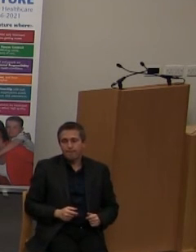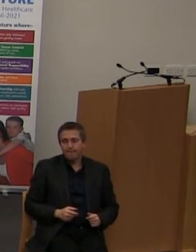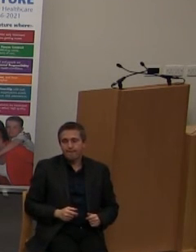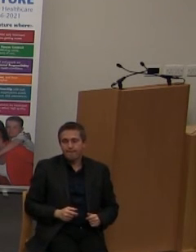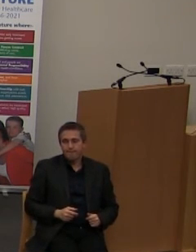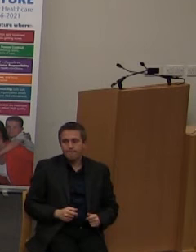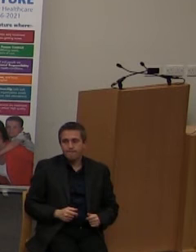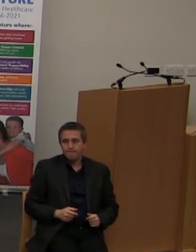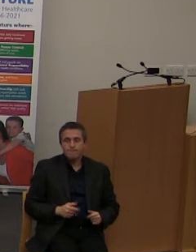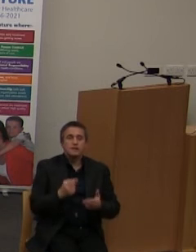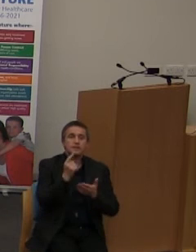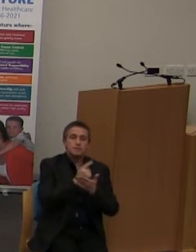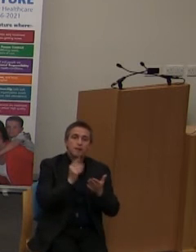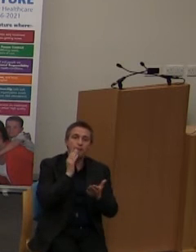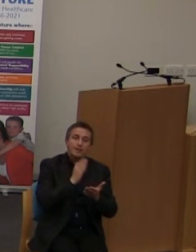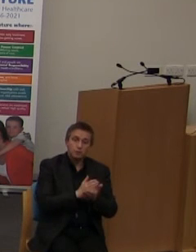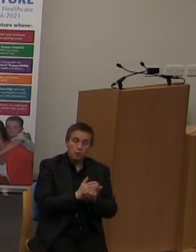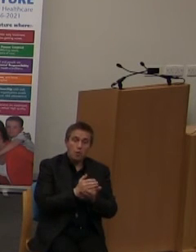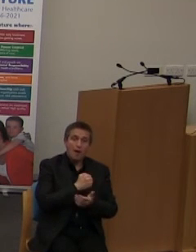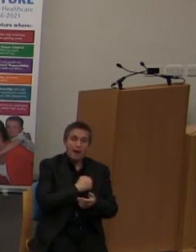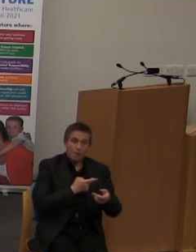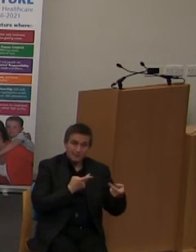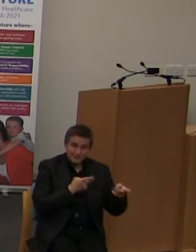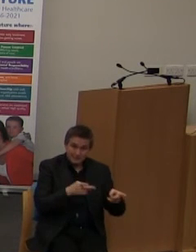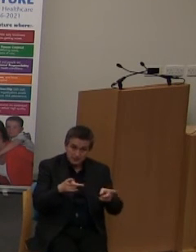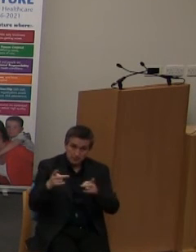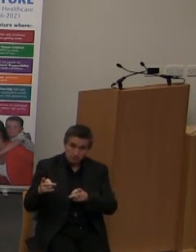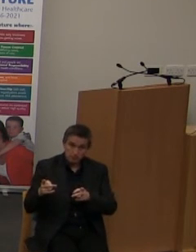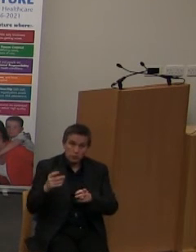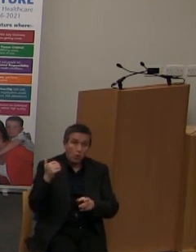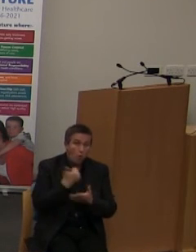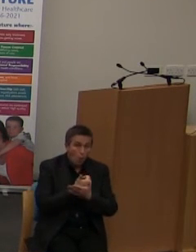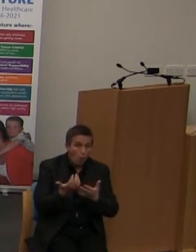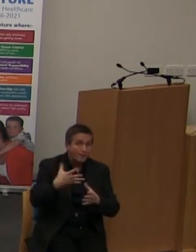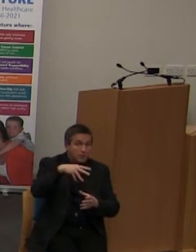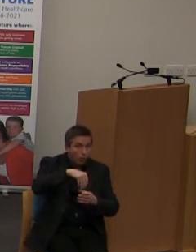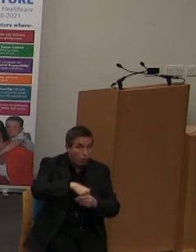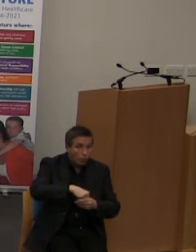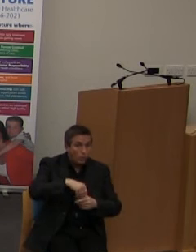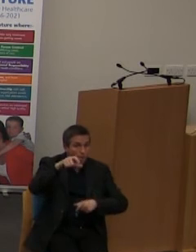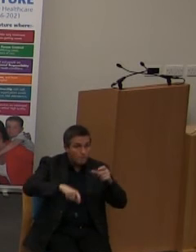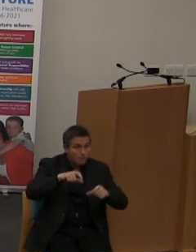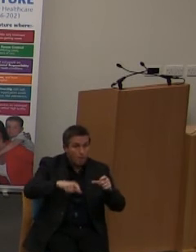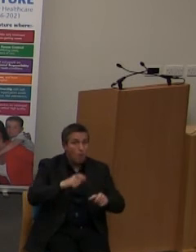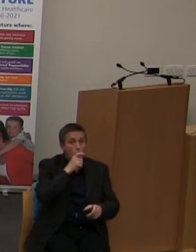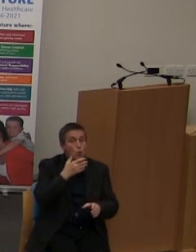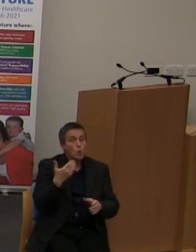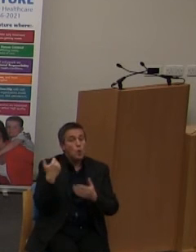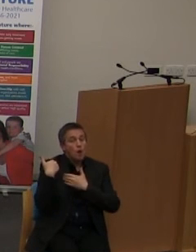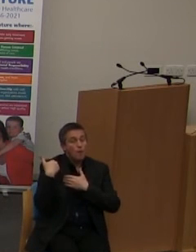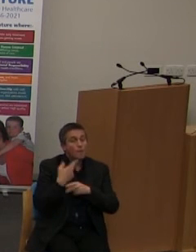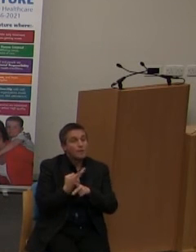delivery, it's about ensuring that our pathways and systems always take account of carers, and that our training programmes